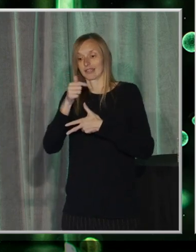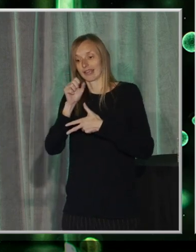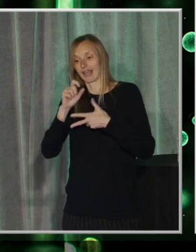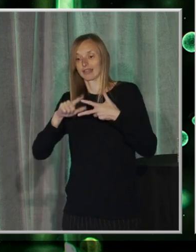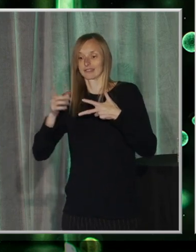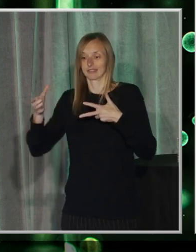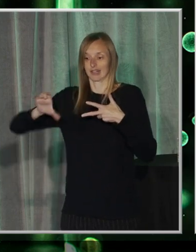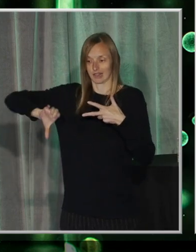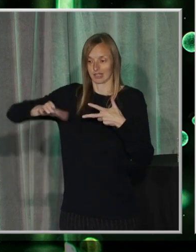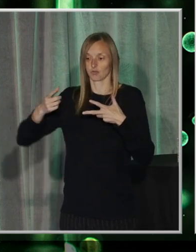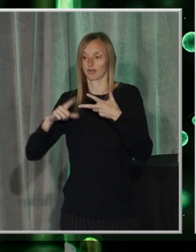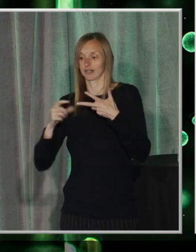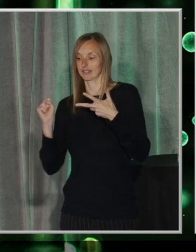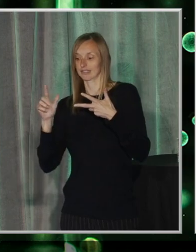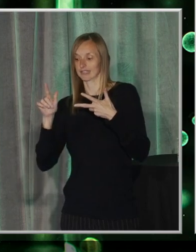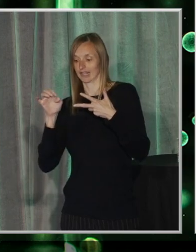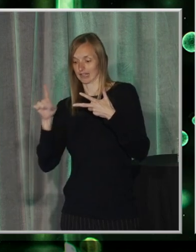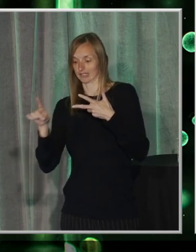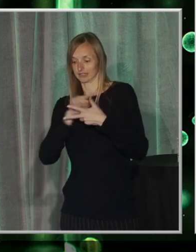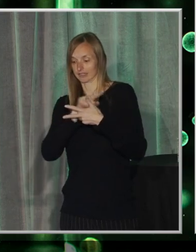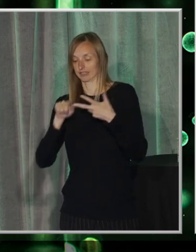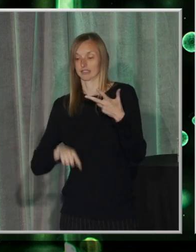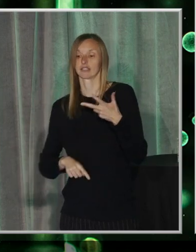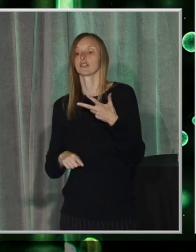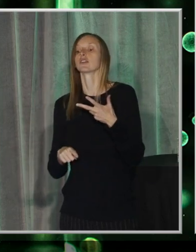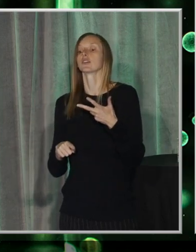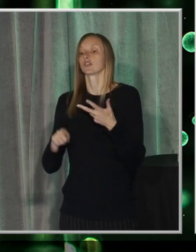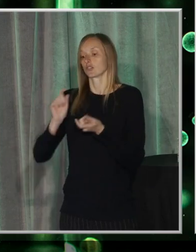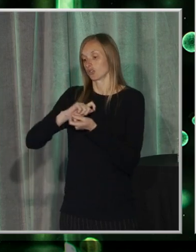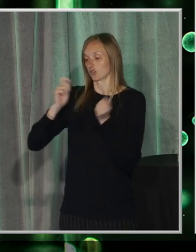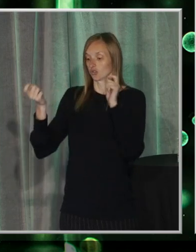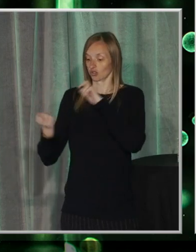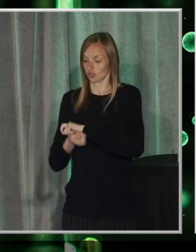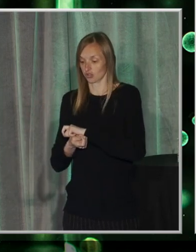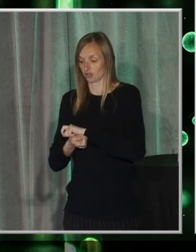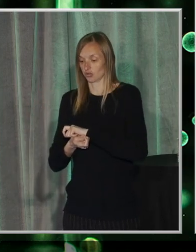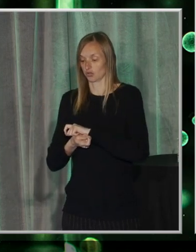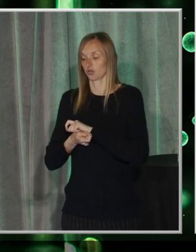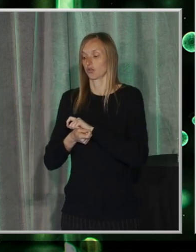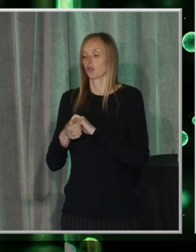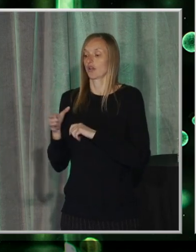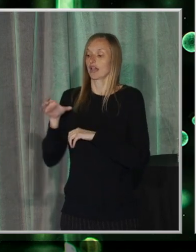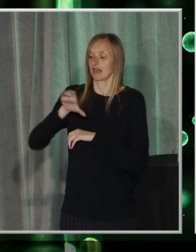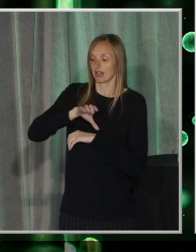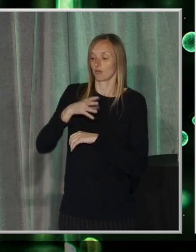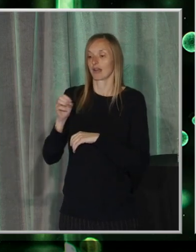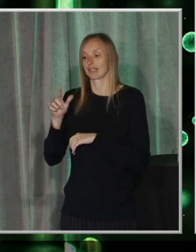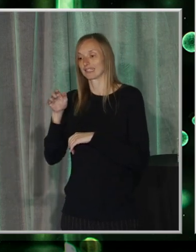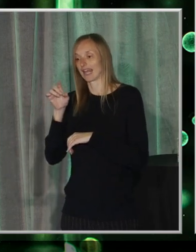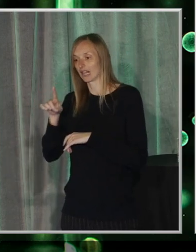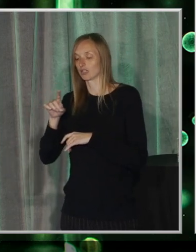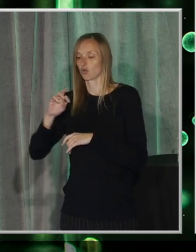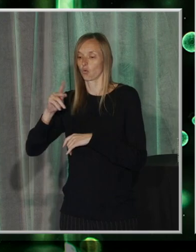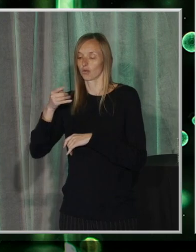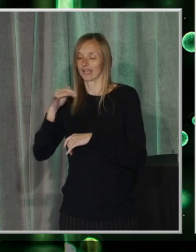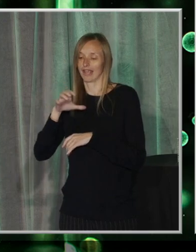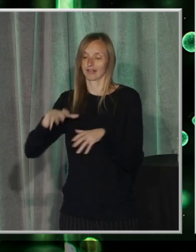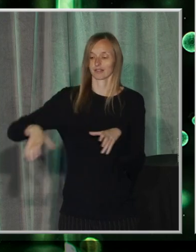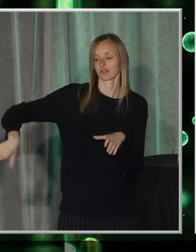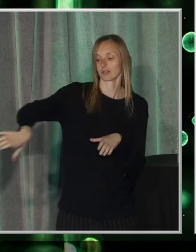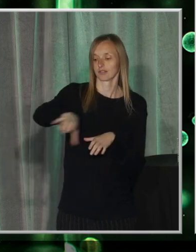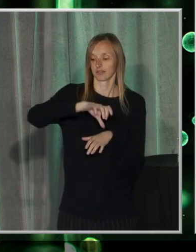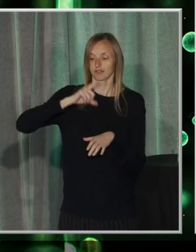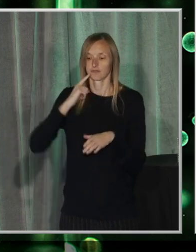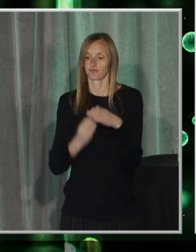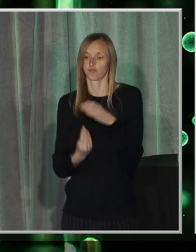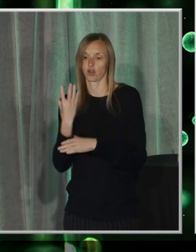and solid. These molecules are ultimately converted into liquid and a solid organic fertilizer that can be